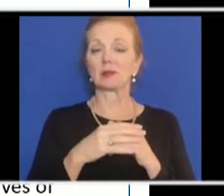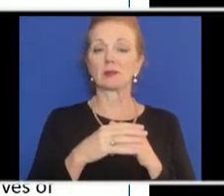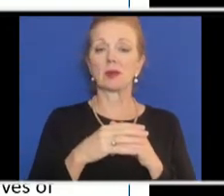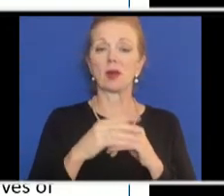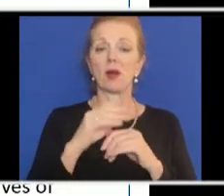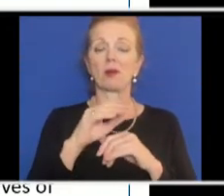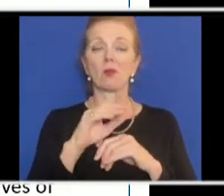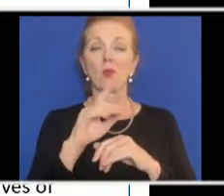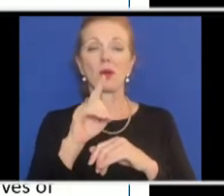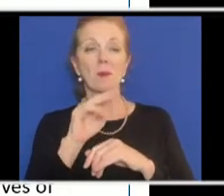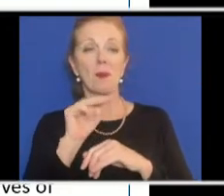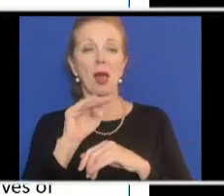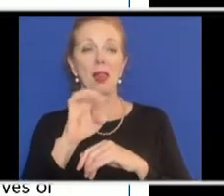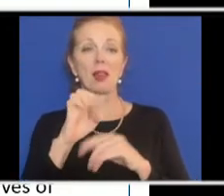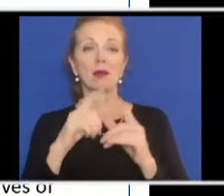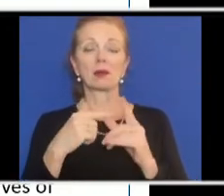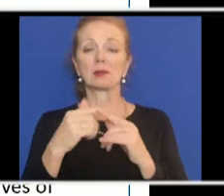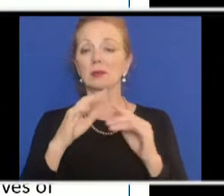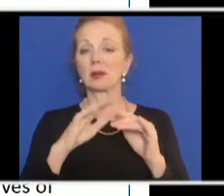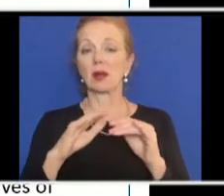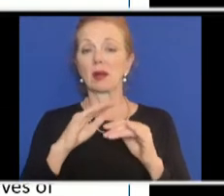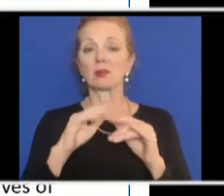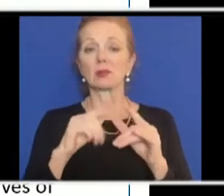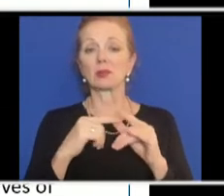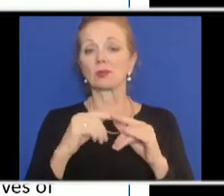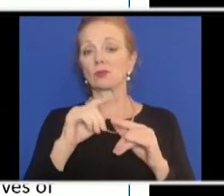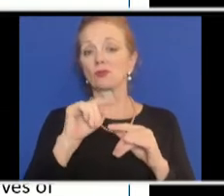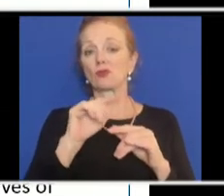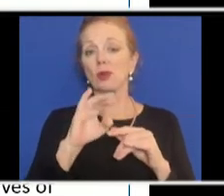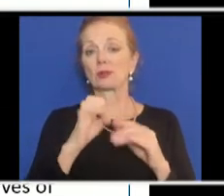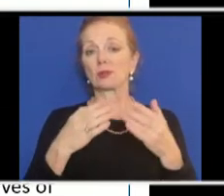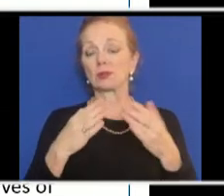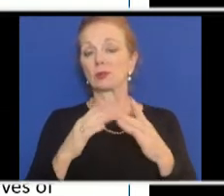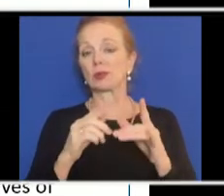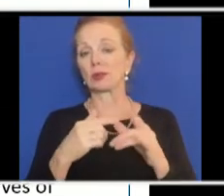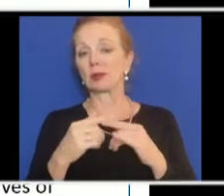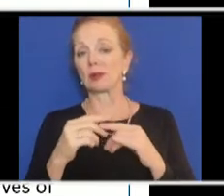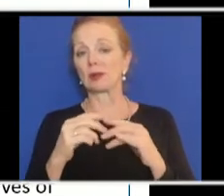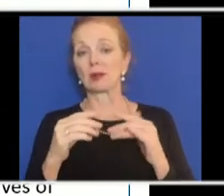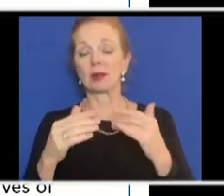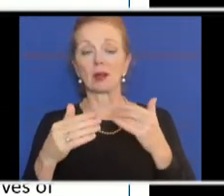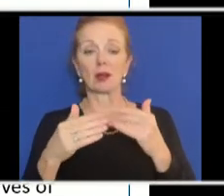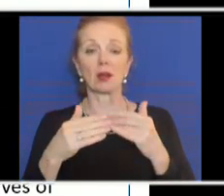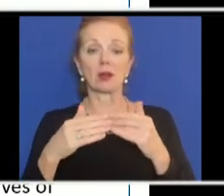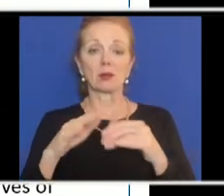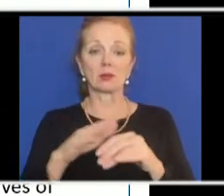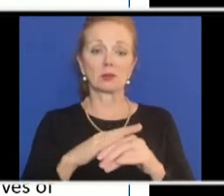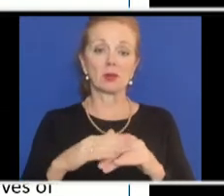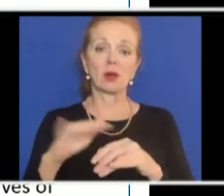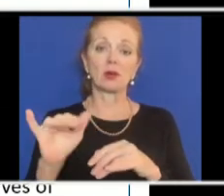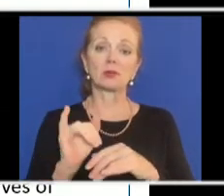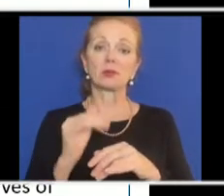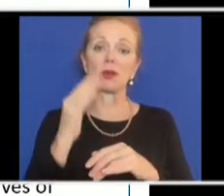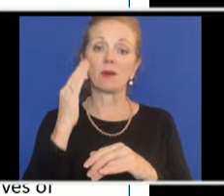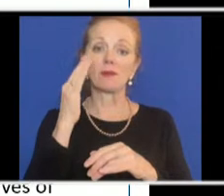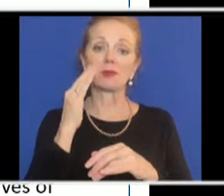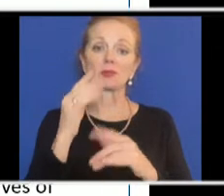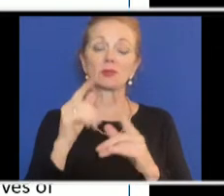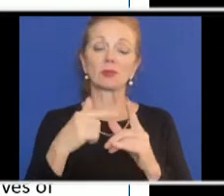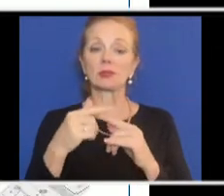quarter mile of the Gold Line station along along trade Street and in very close proximity also as well to the Future Gateway